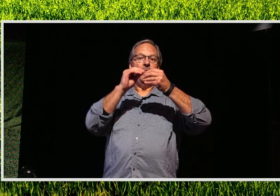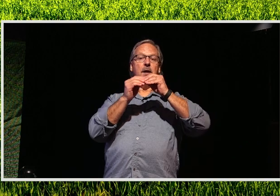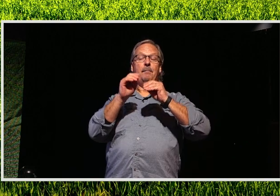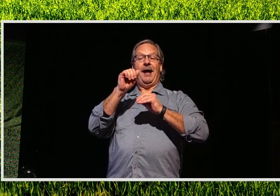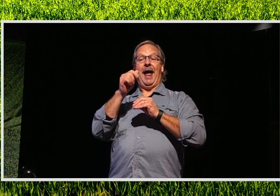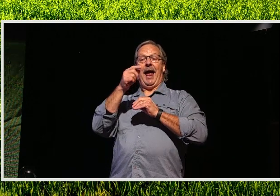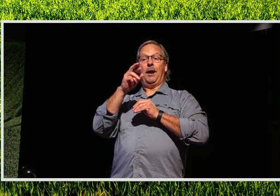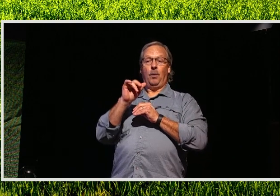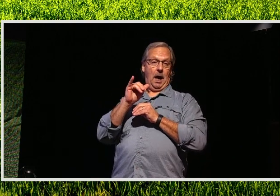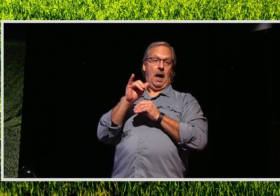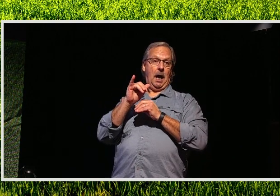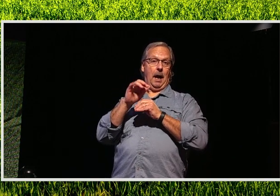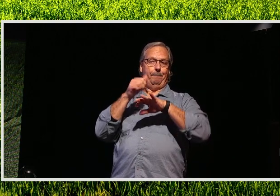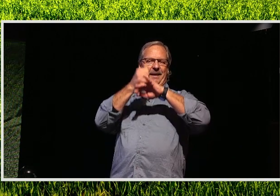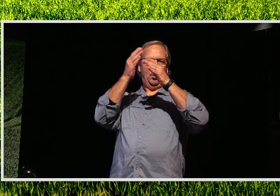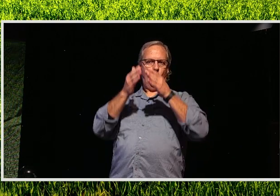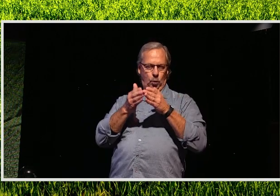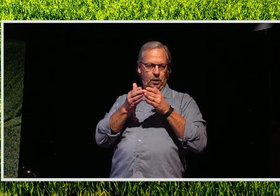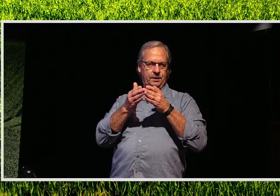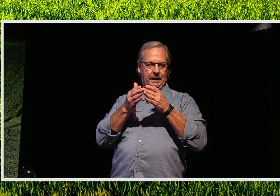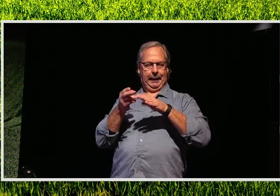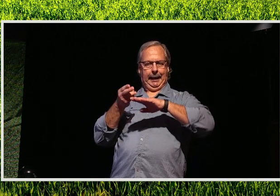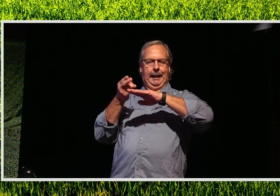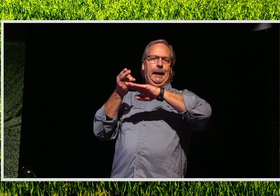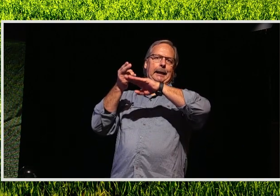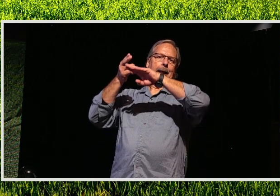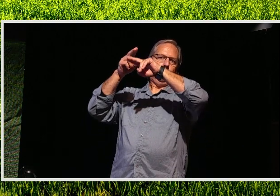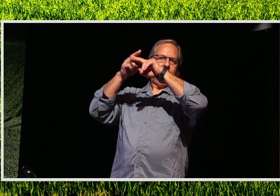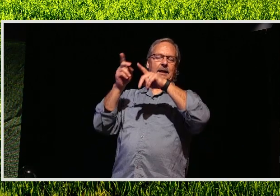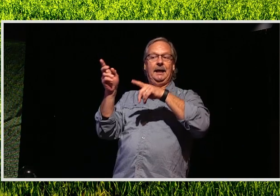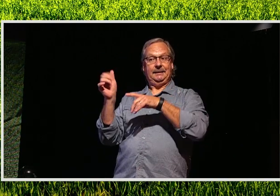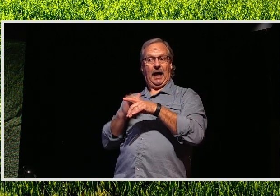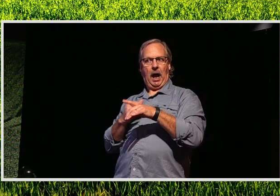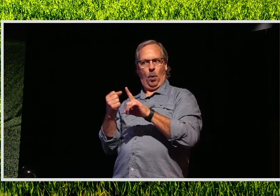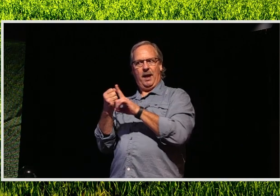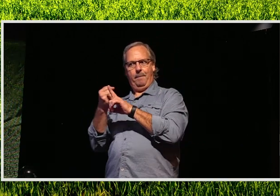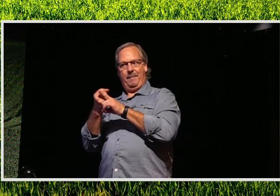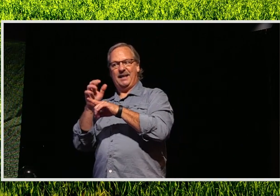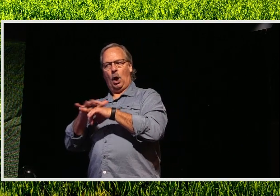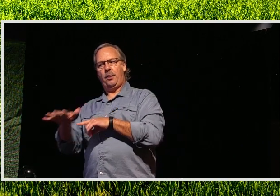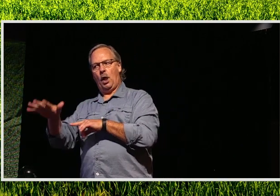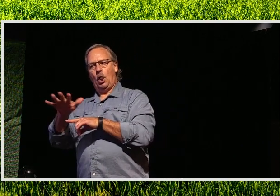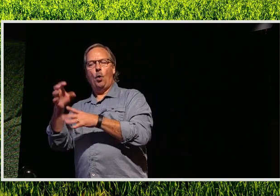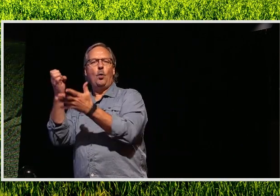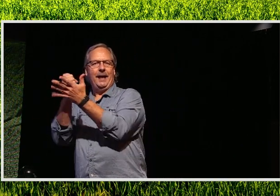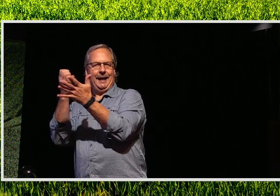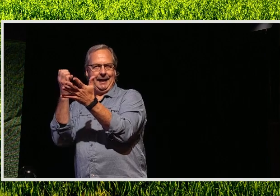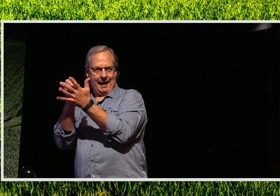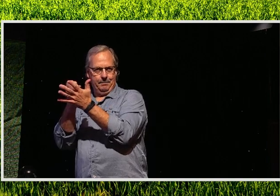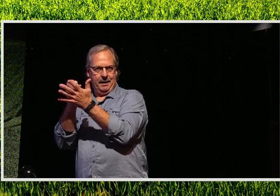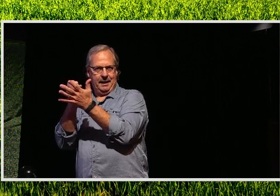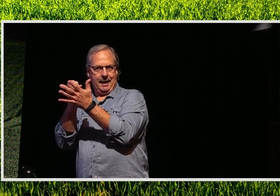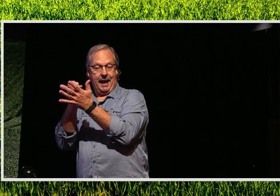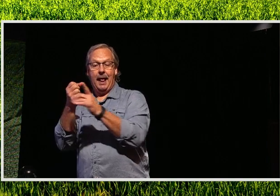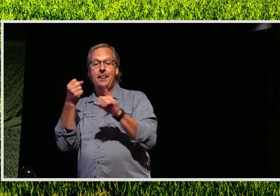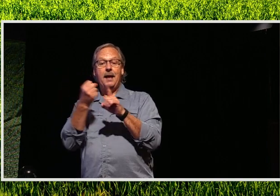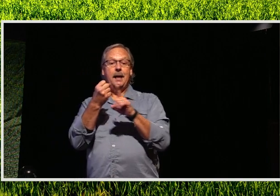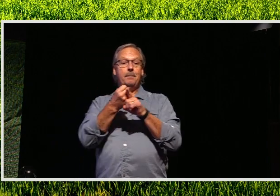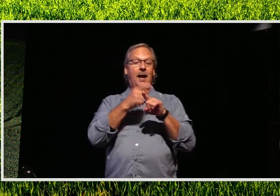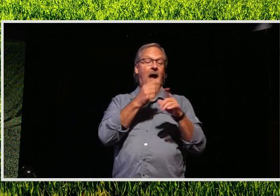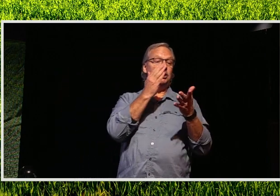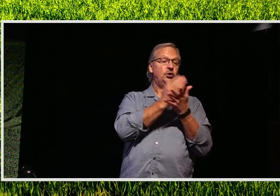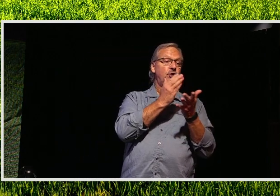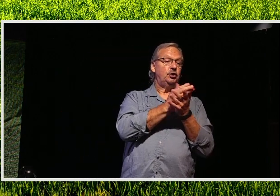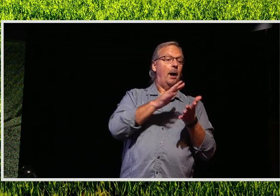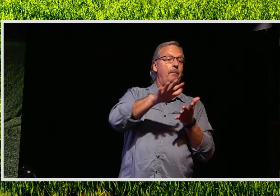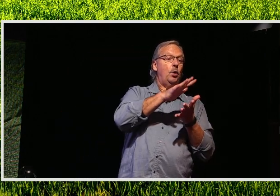agripreneurs we impact increases, and so too does our impact on the local economy and the impact on ChopLocal's